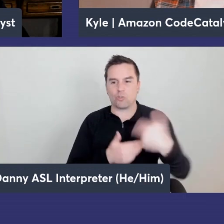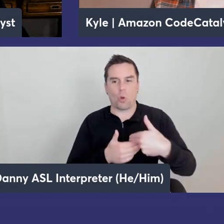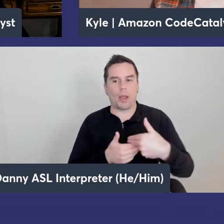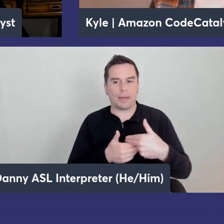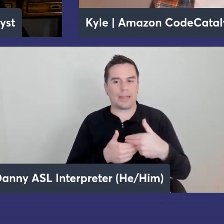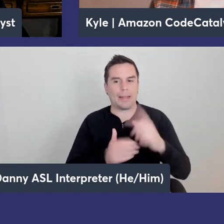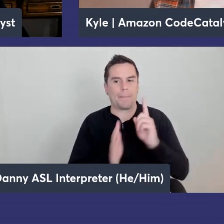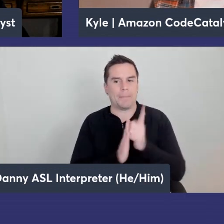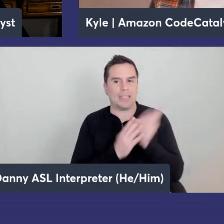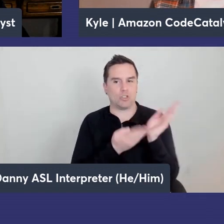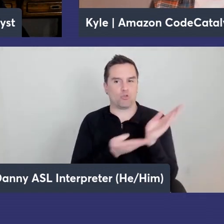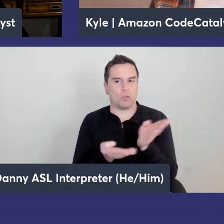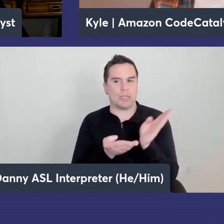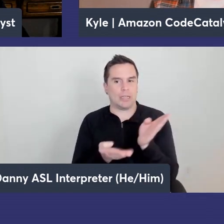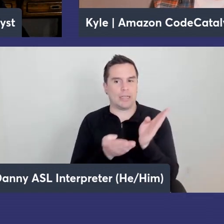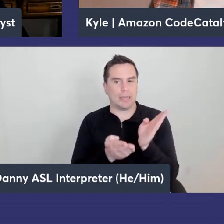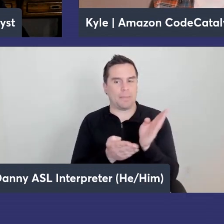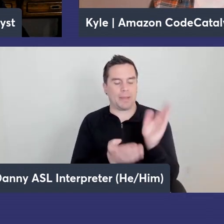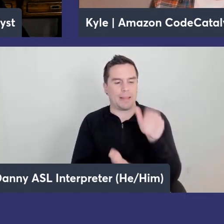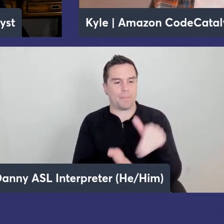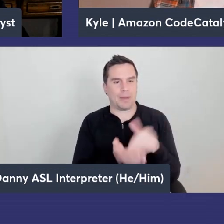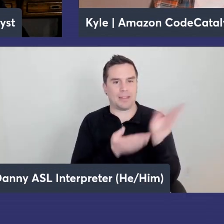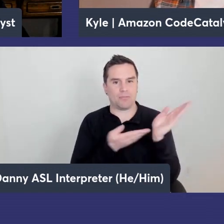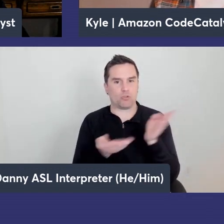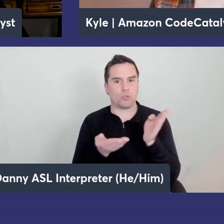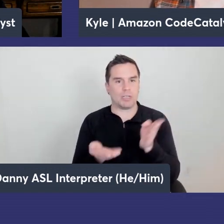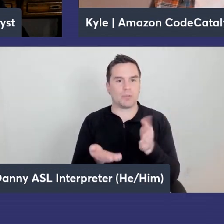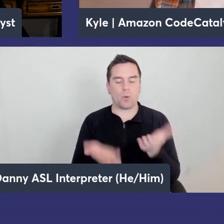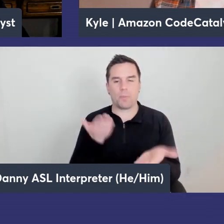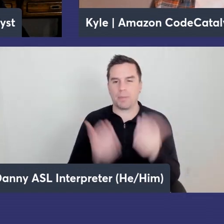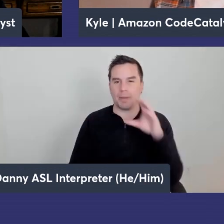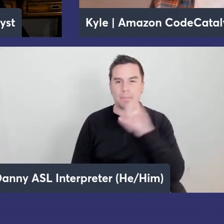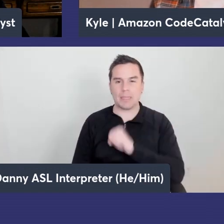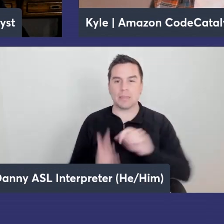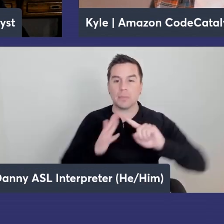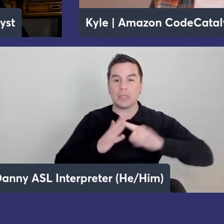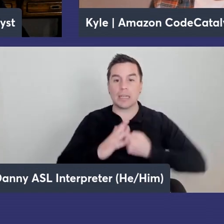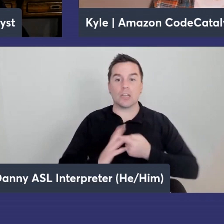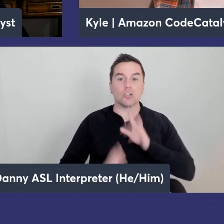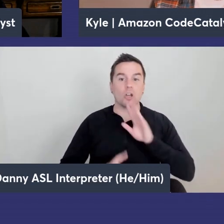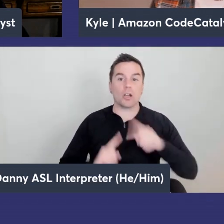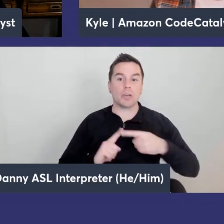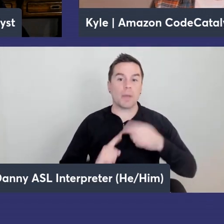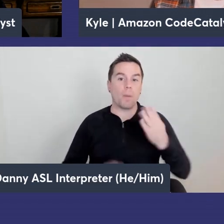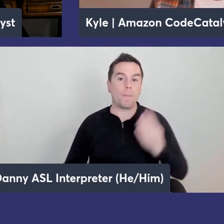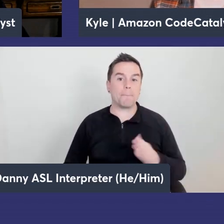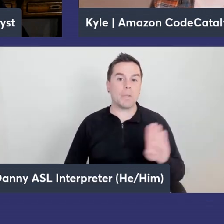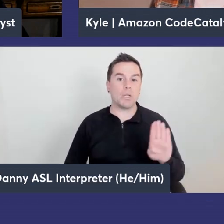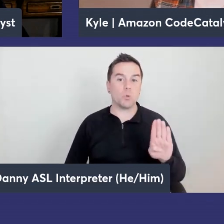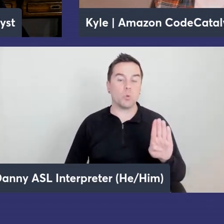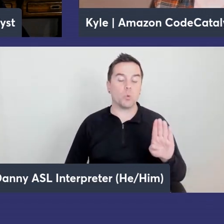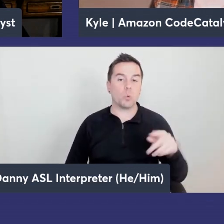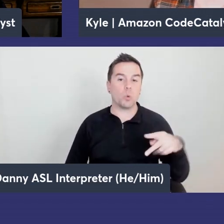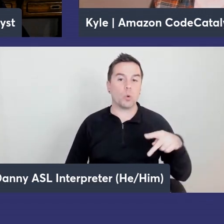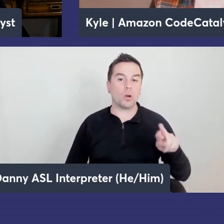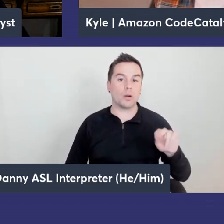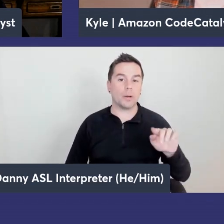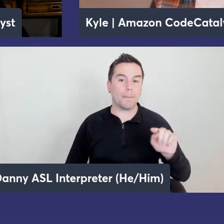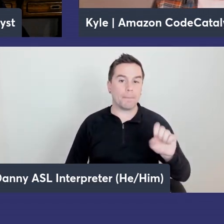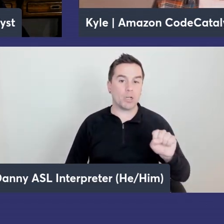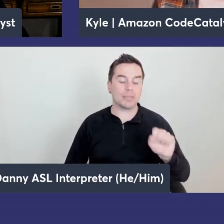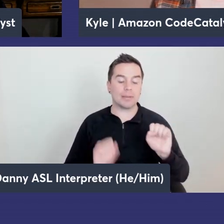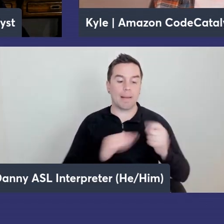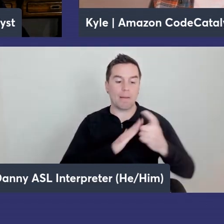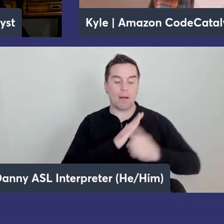of the beginning where we're talking through things like blueprints, where you can just automatically provision out a